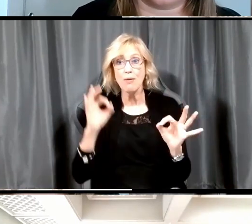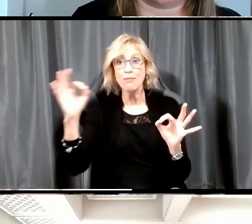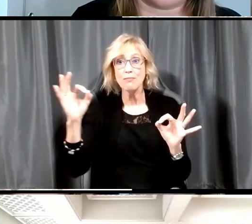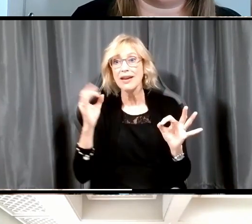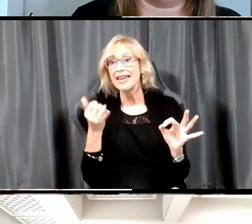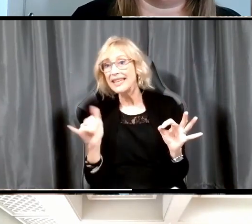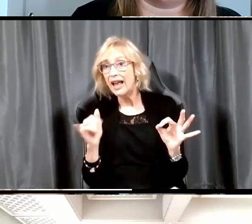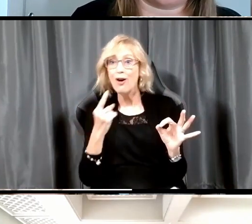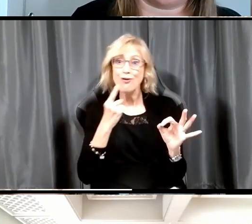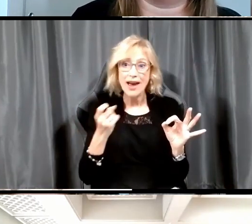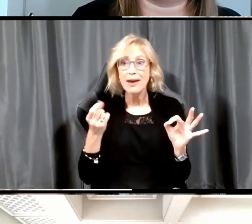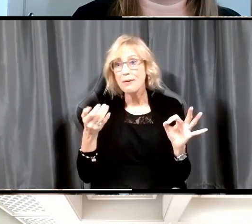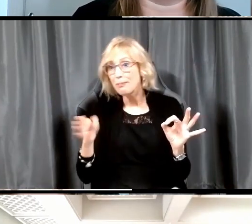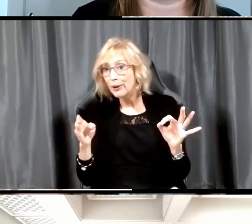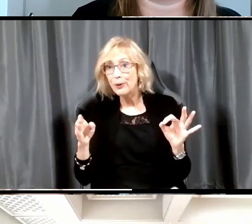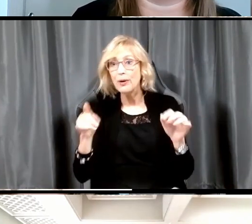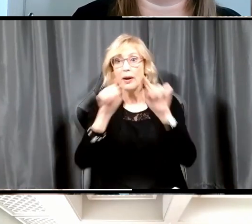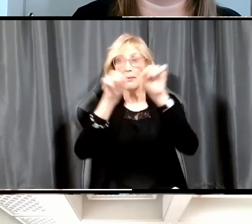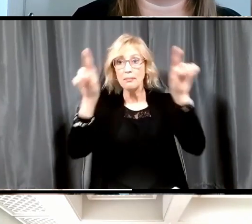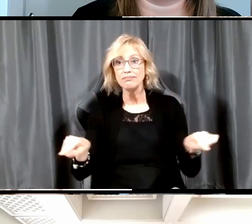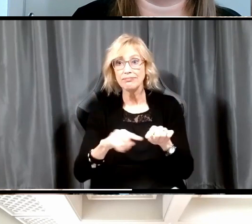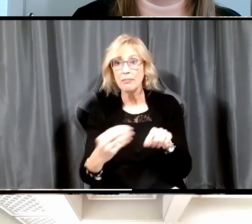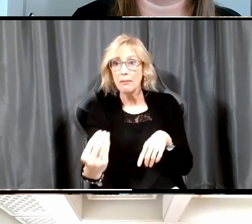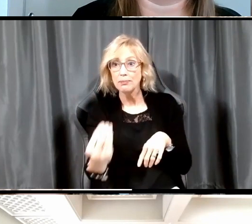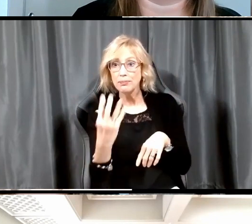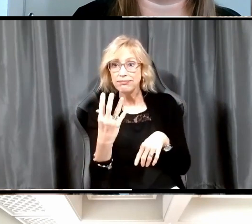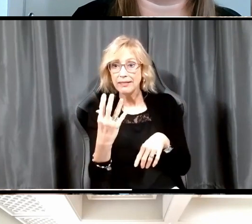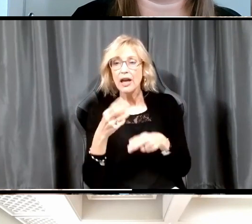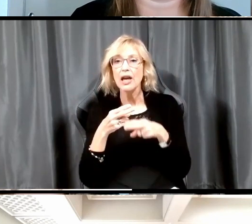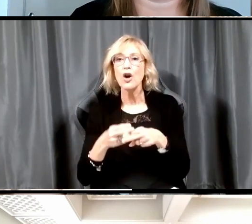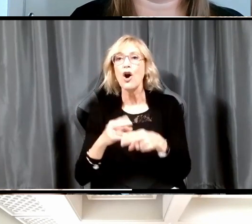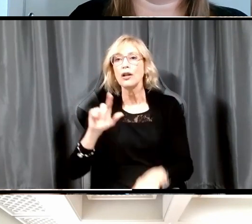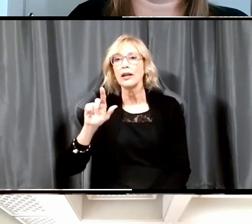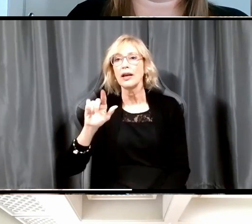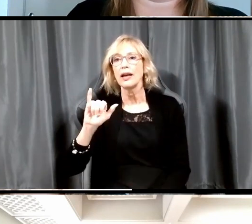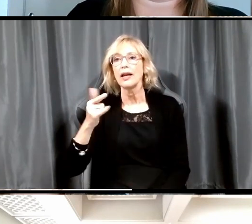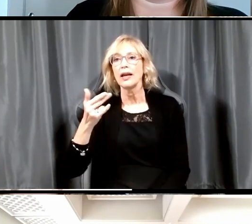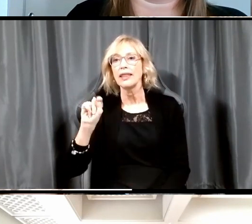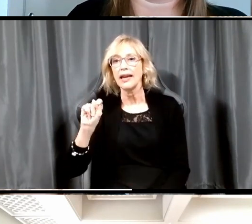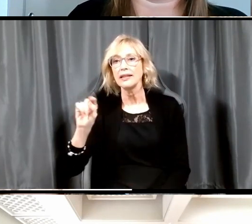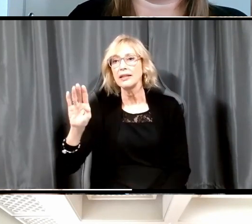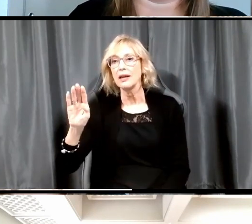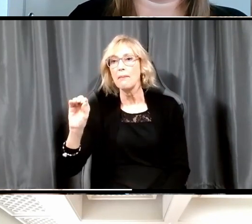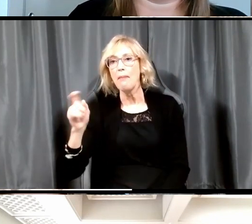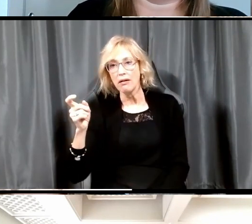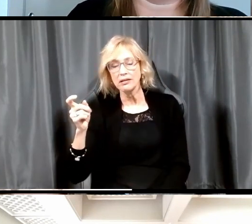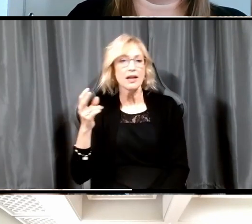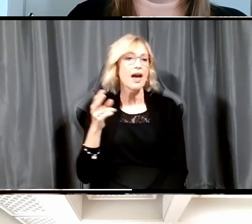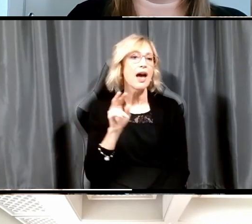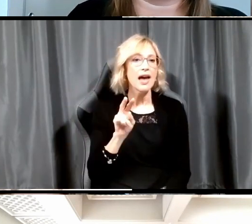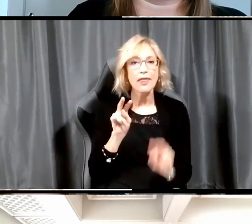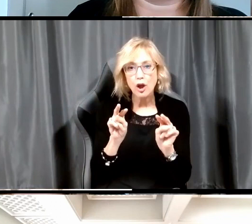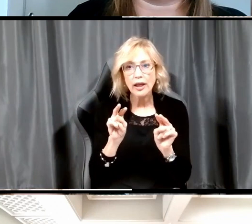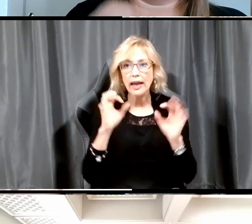dots, yellow, red, and blue on a backlit, we call it a light box, and the students looking at the dots.